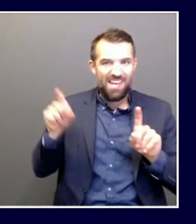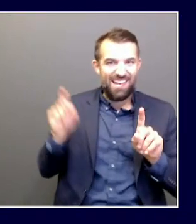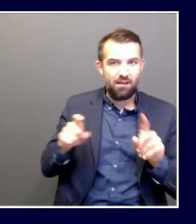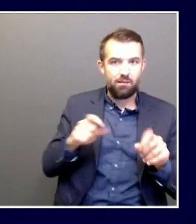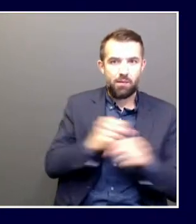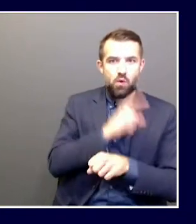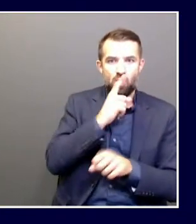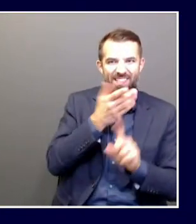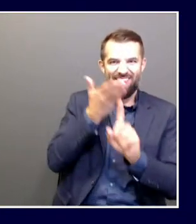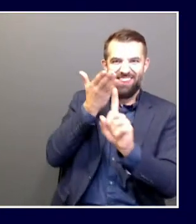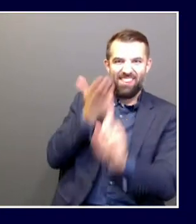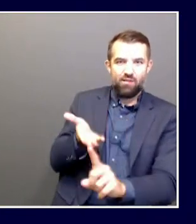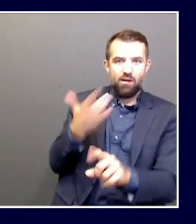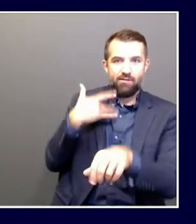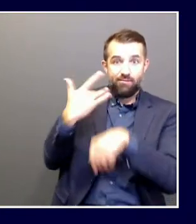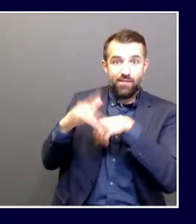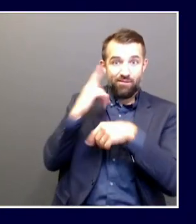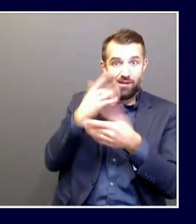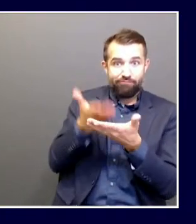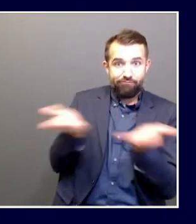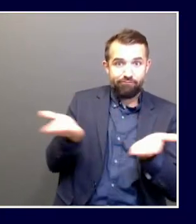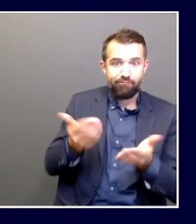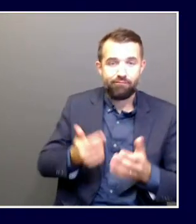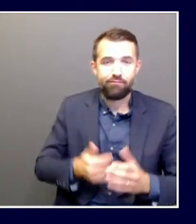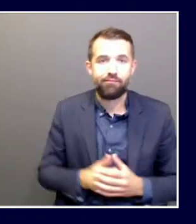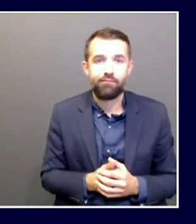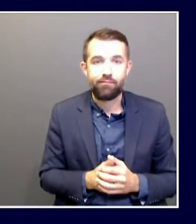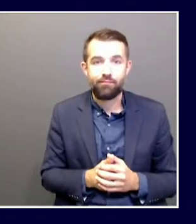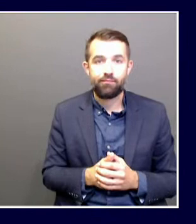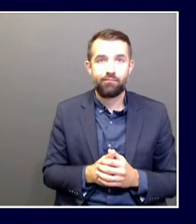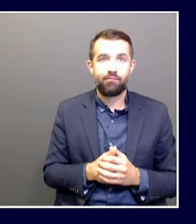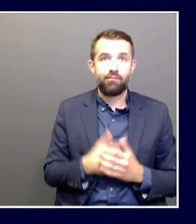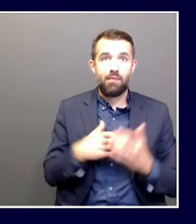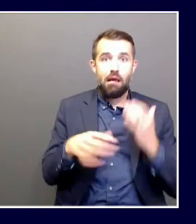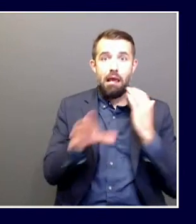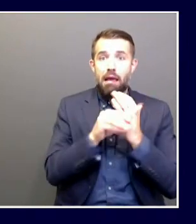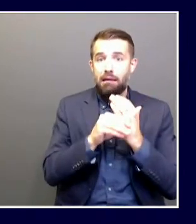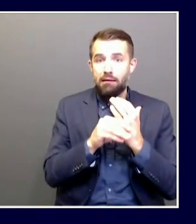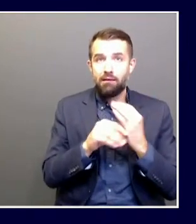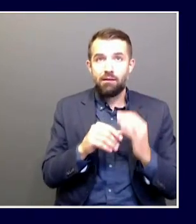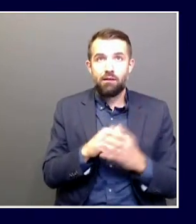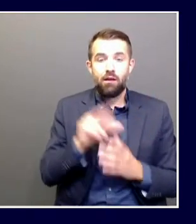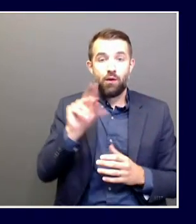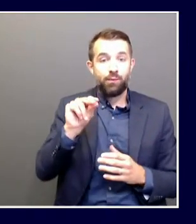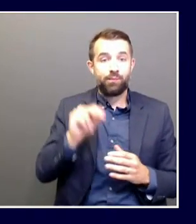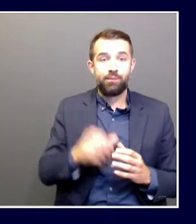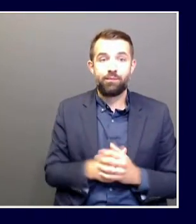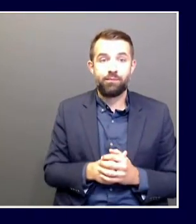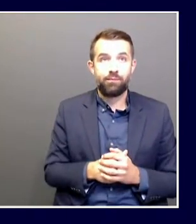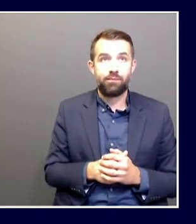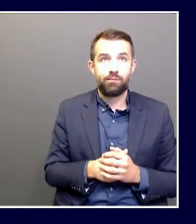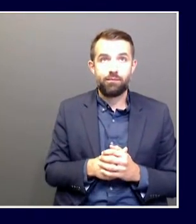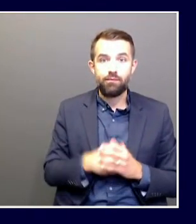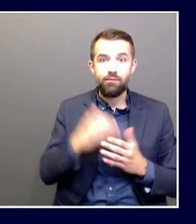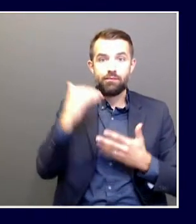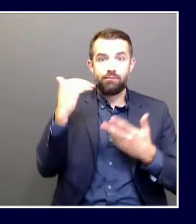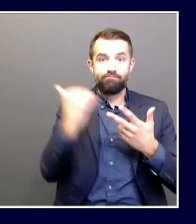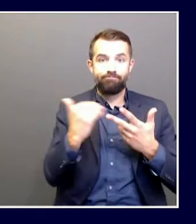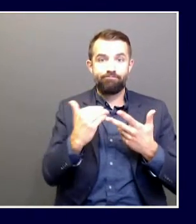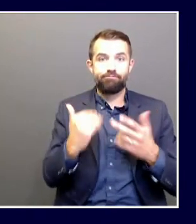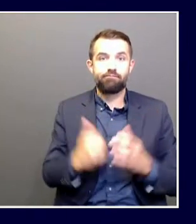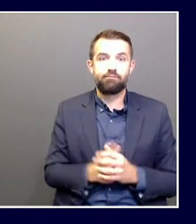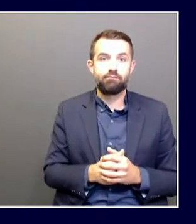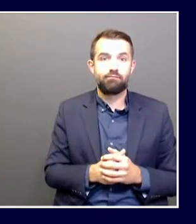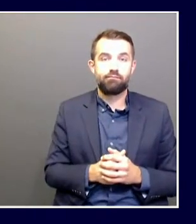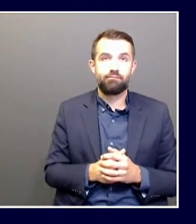Okay. Was there something you were going to add, Dr. Shah? Nope. Okay. I will move on. My next question is a viewer question. And I